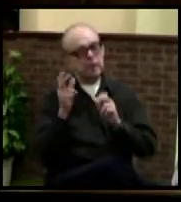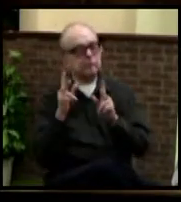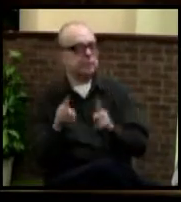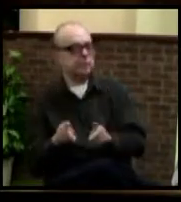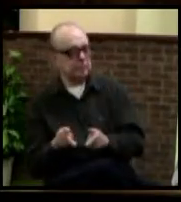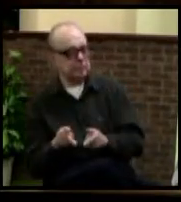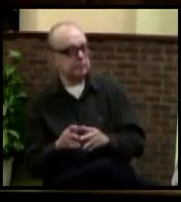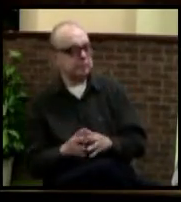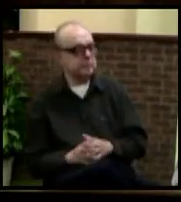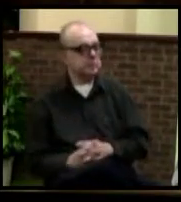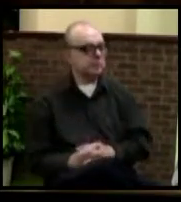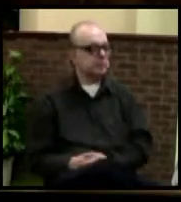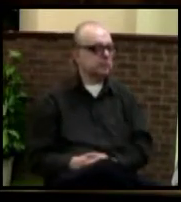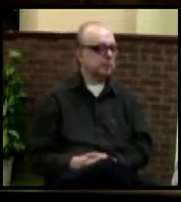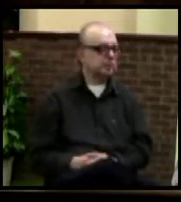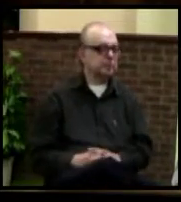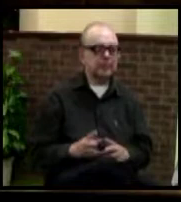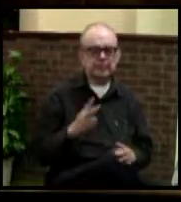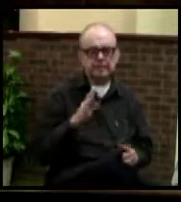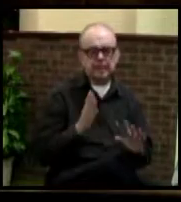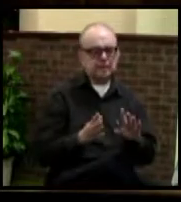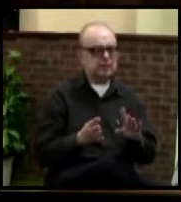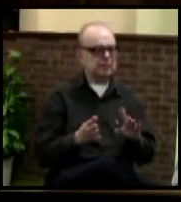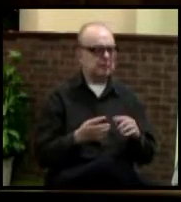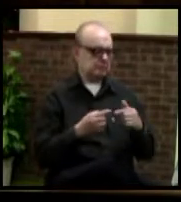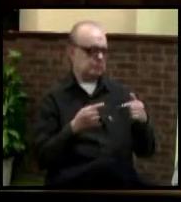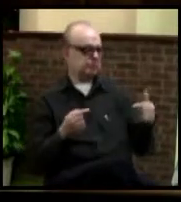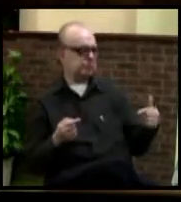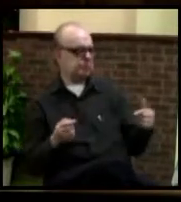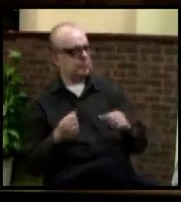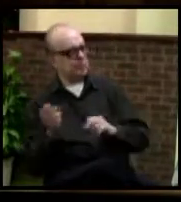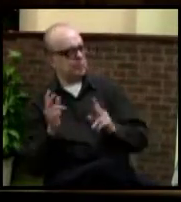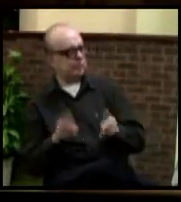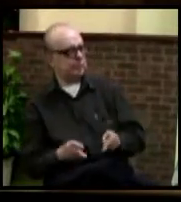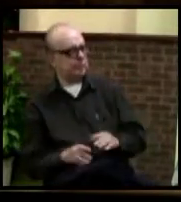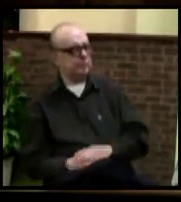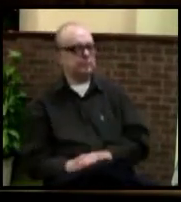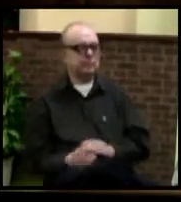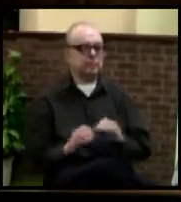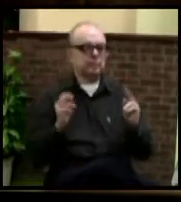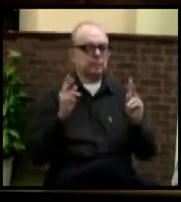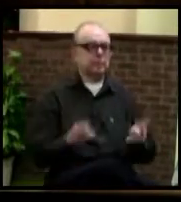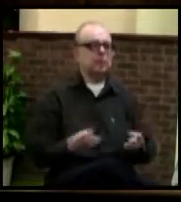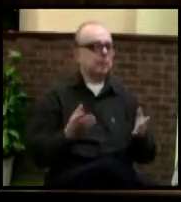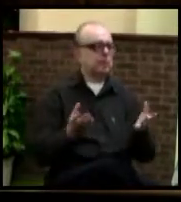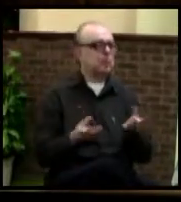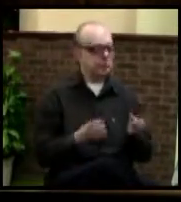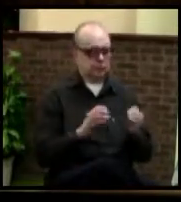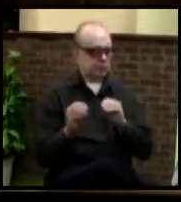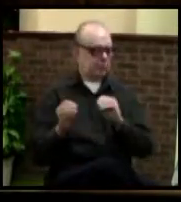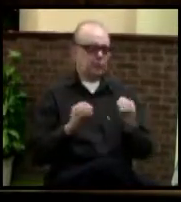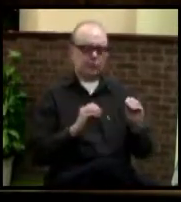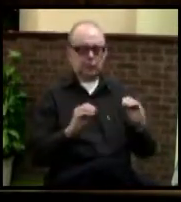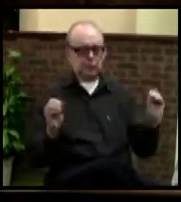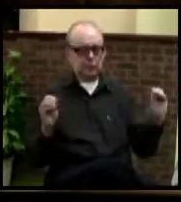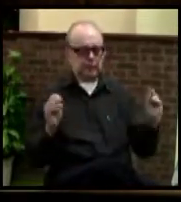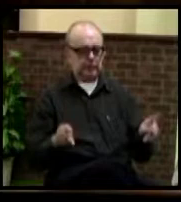somebody. You seem to be at odds. And nobody wants to